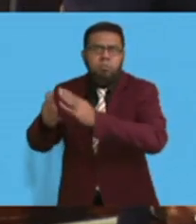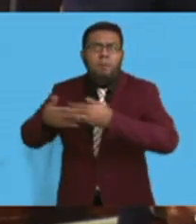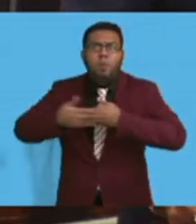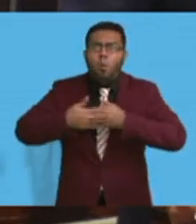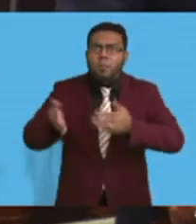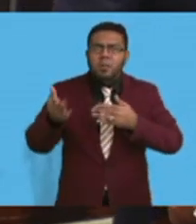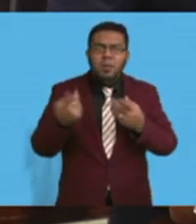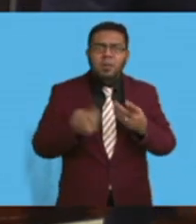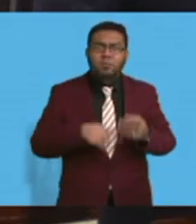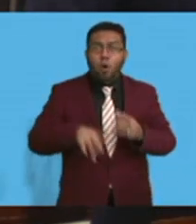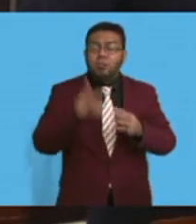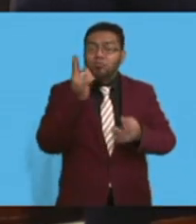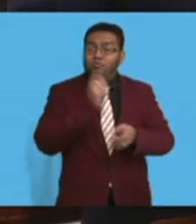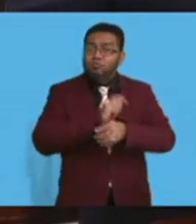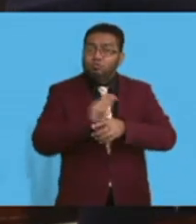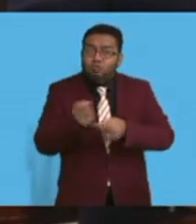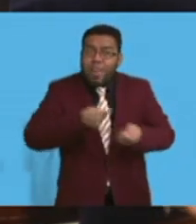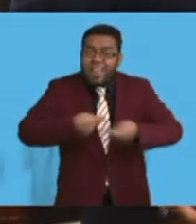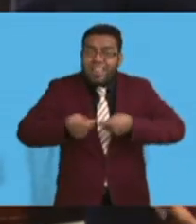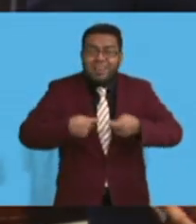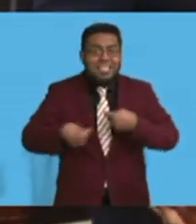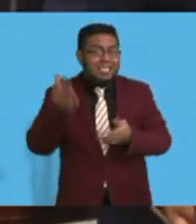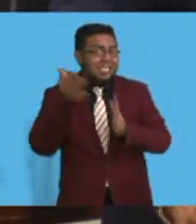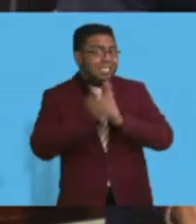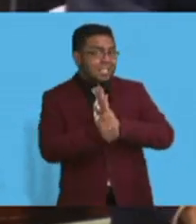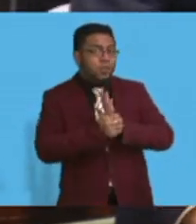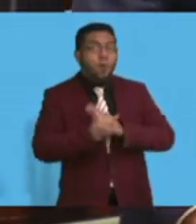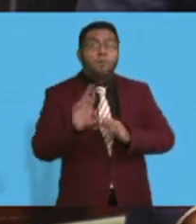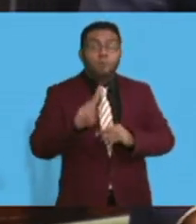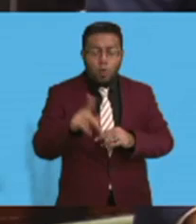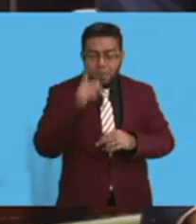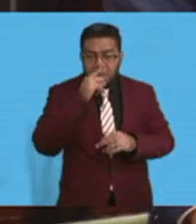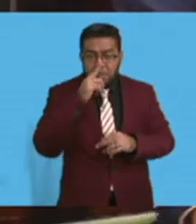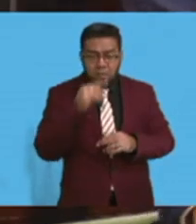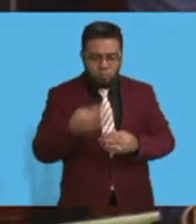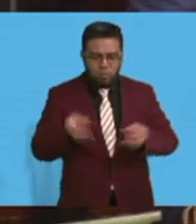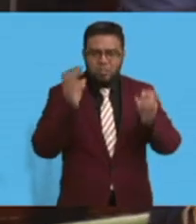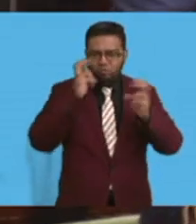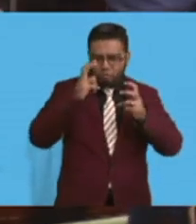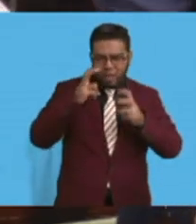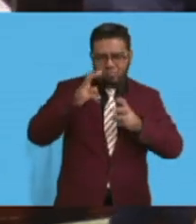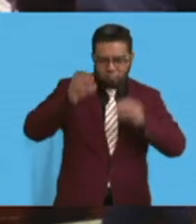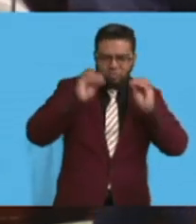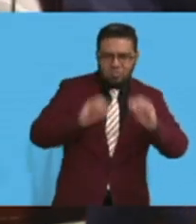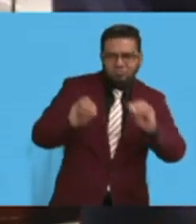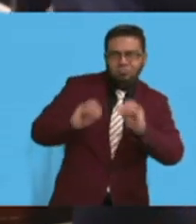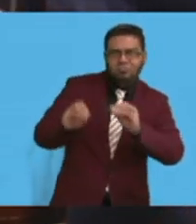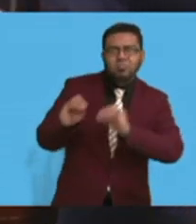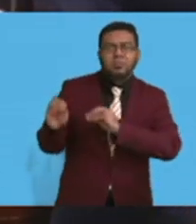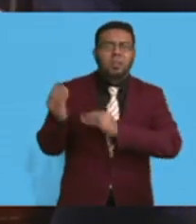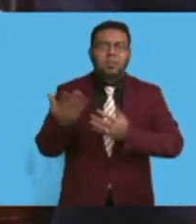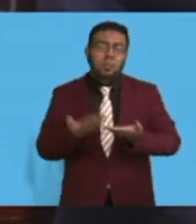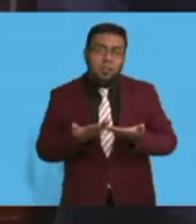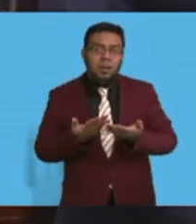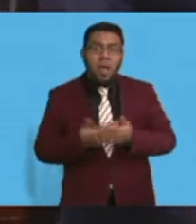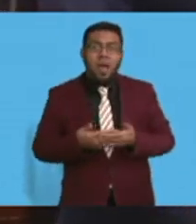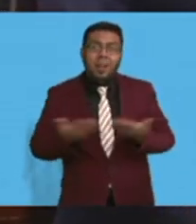invaluable trade skills to our people that are in high demand in our country. We're carrying out a review in partnership with the Australian government